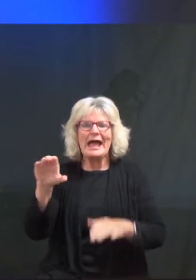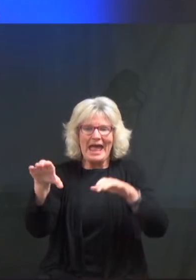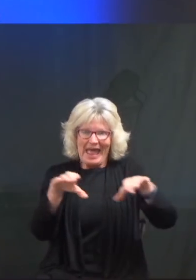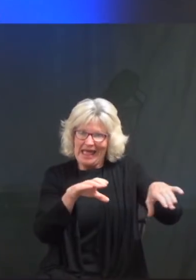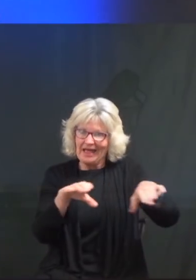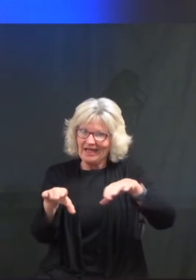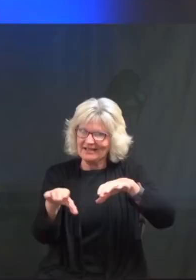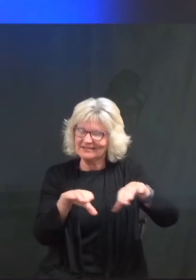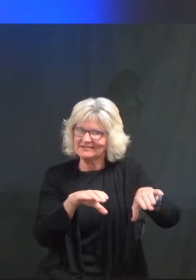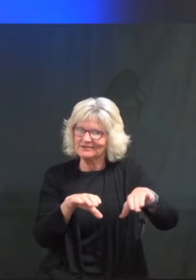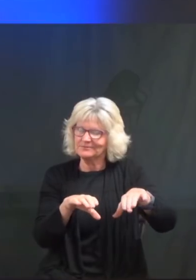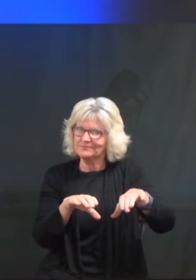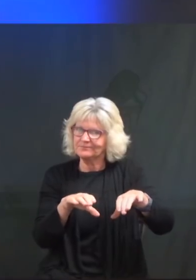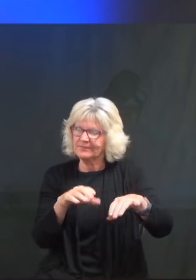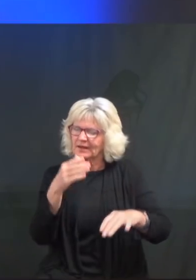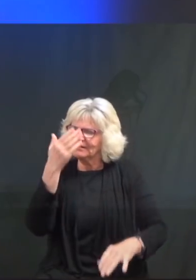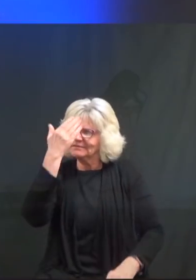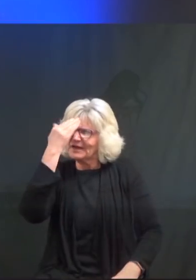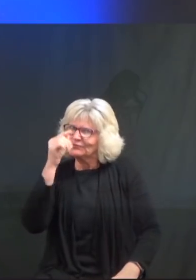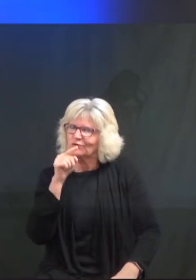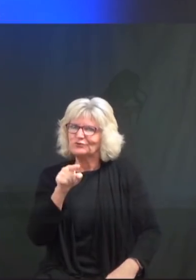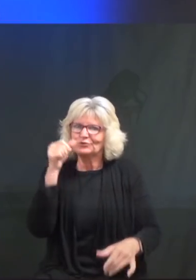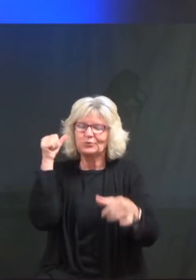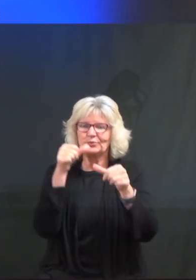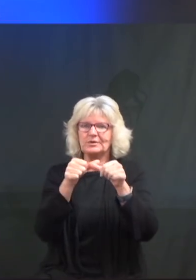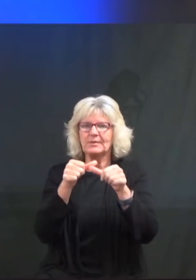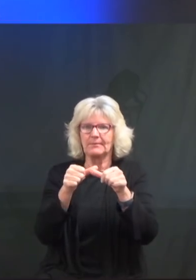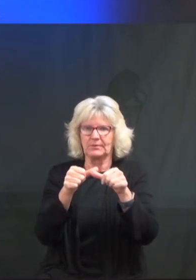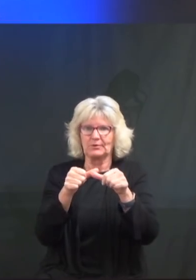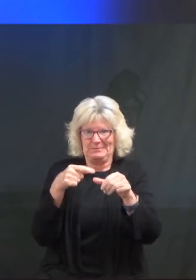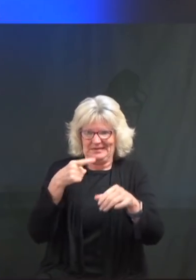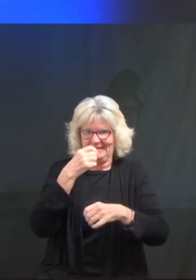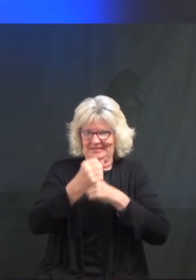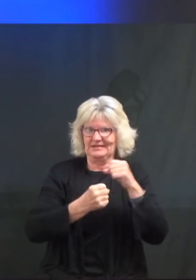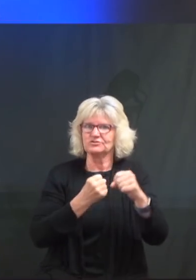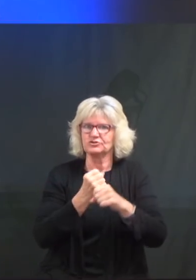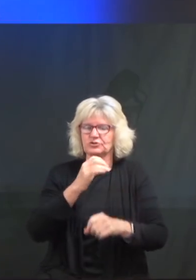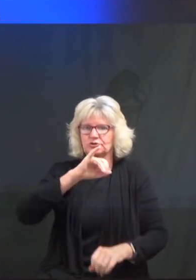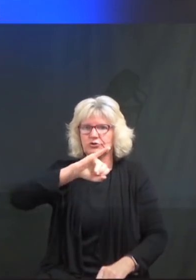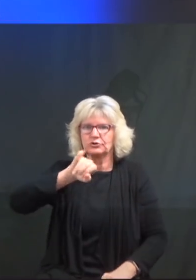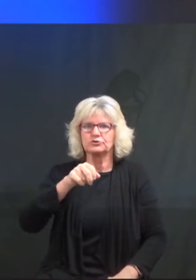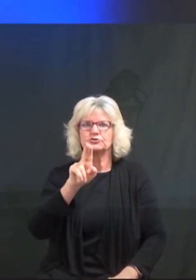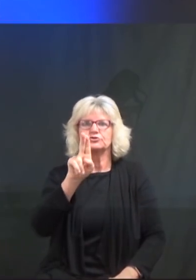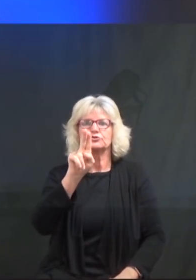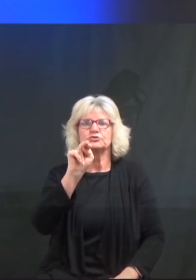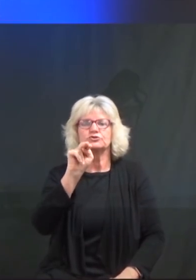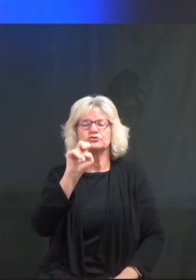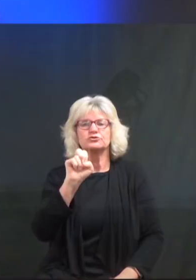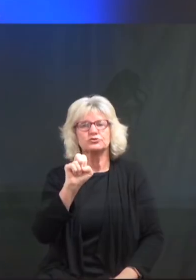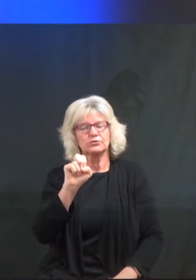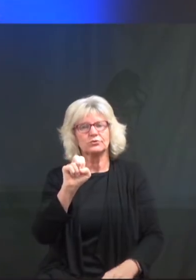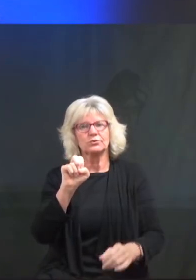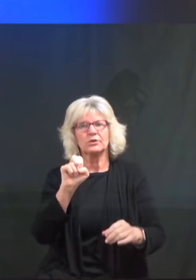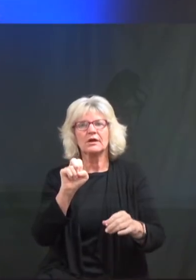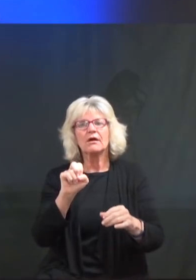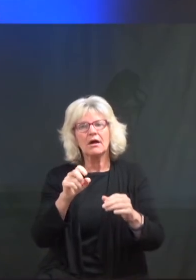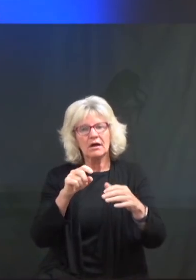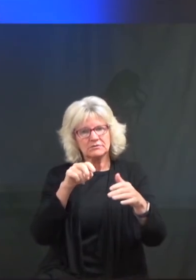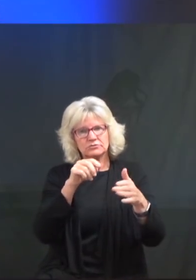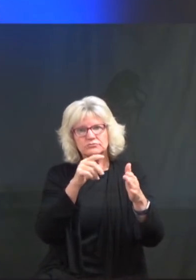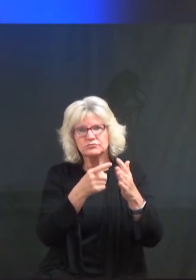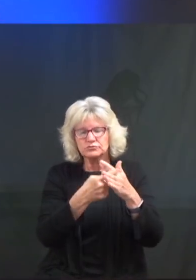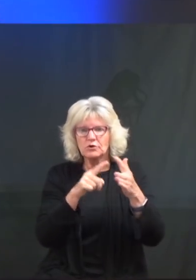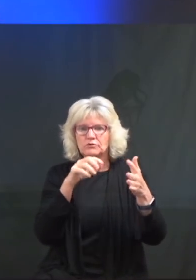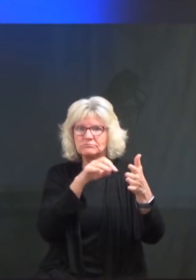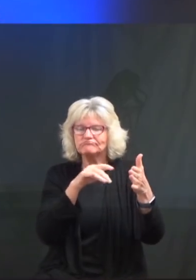know if you remember, but it was in June of this year, I began a series on the book of Acts called Empowered to